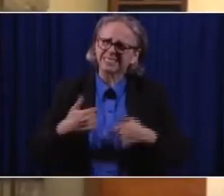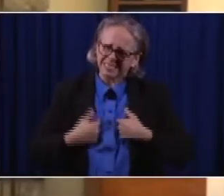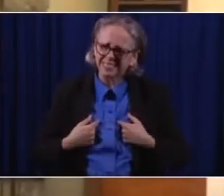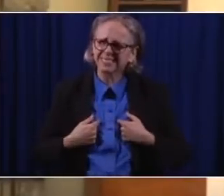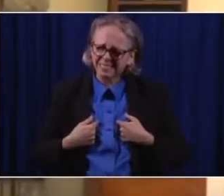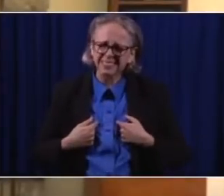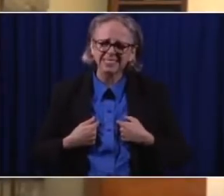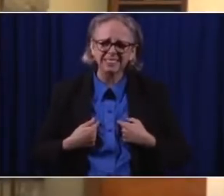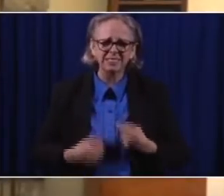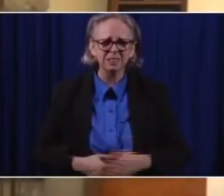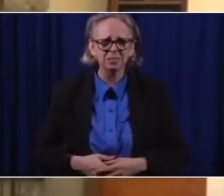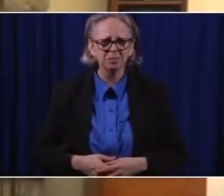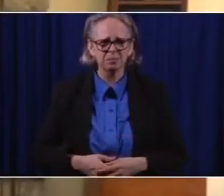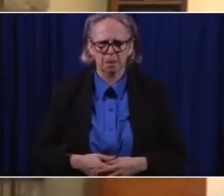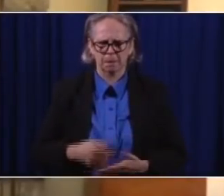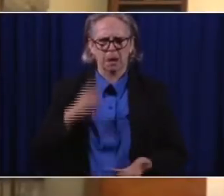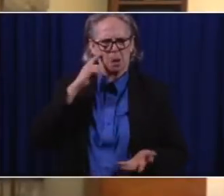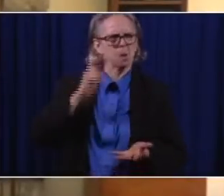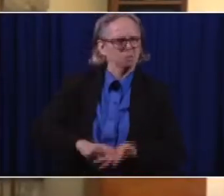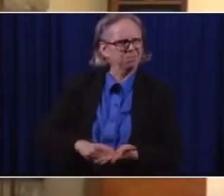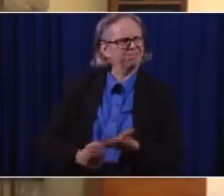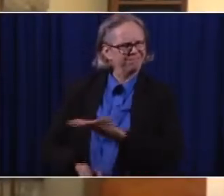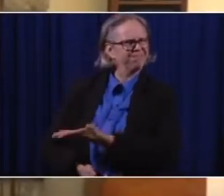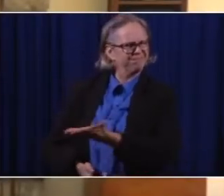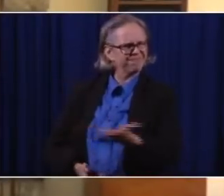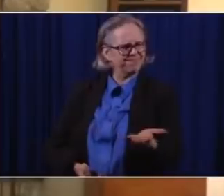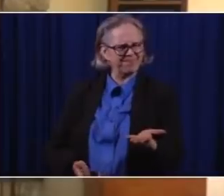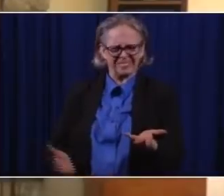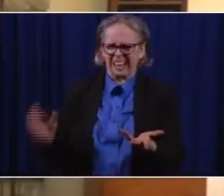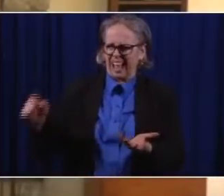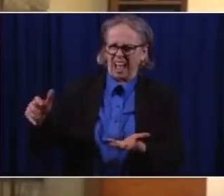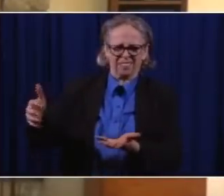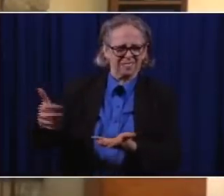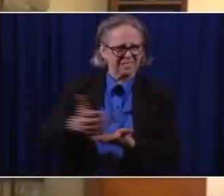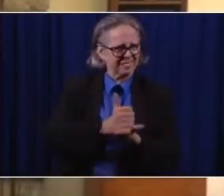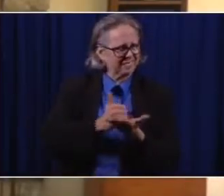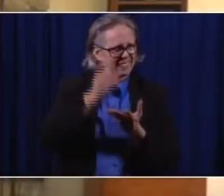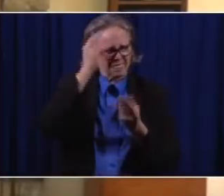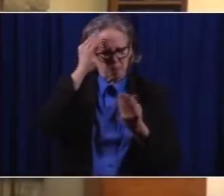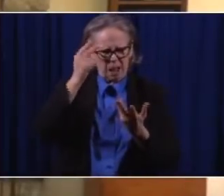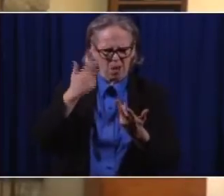but we have to analyze it from a